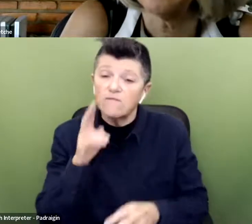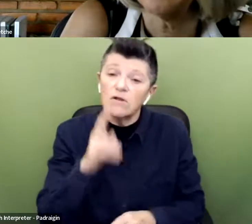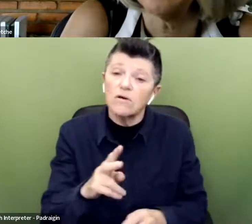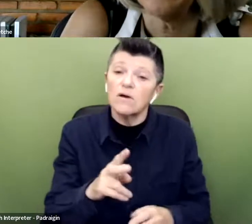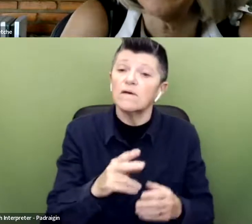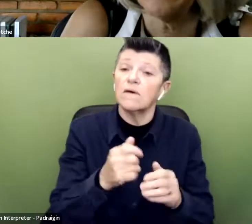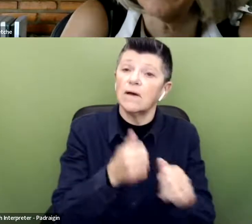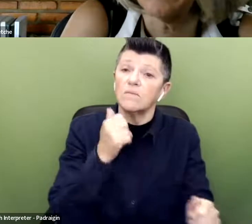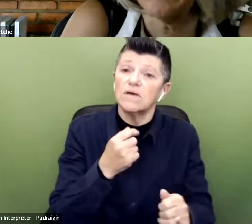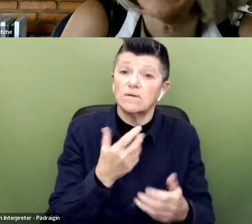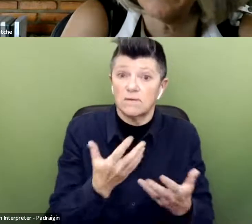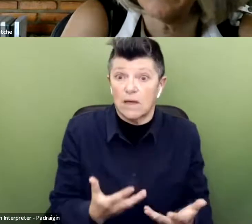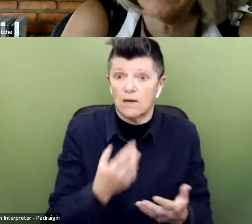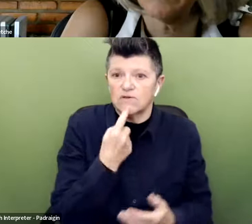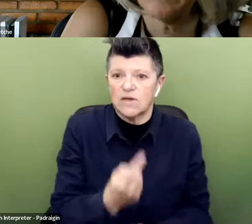they're guarantee